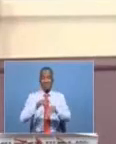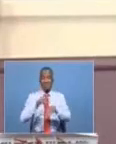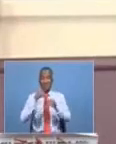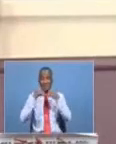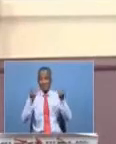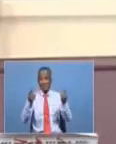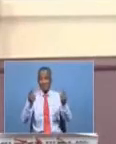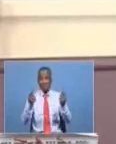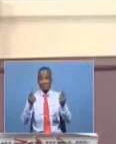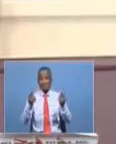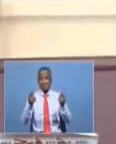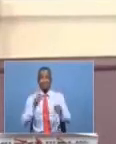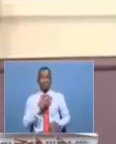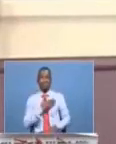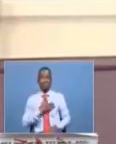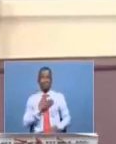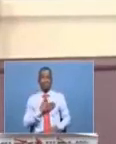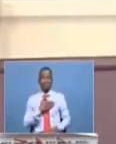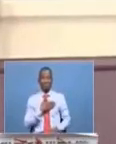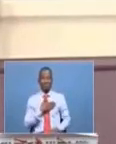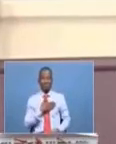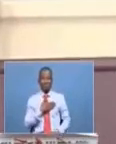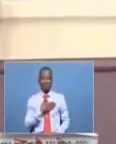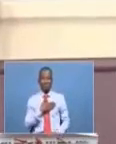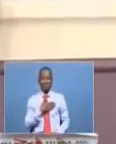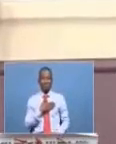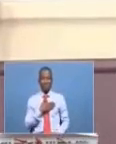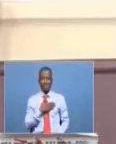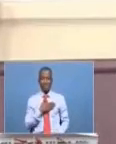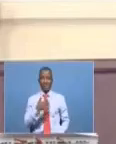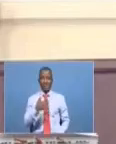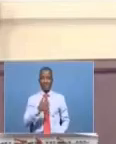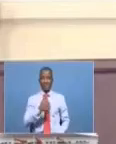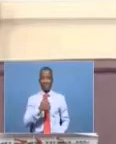My lords, it is our respectful view